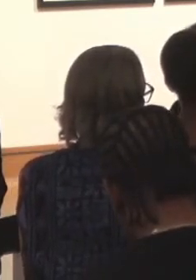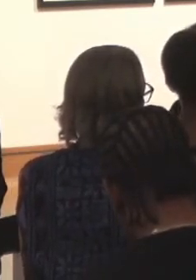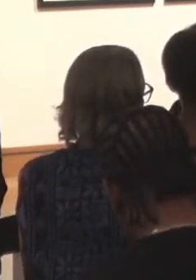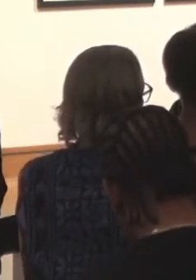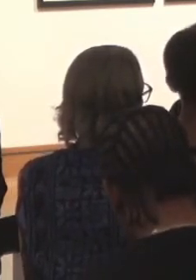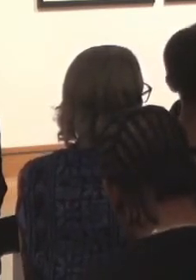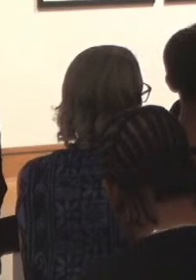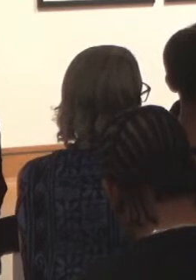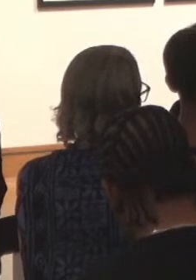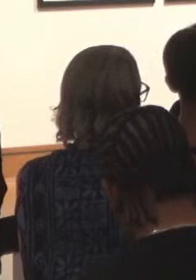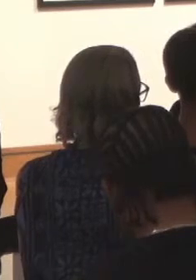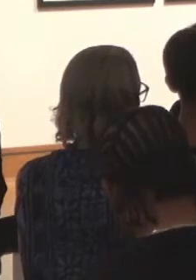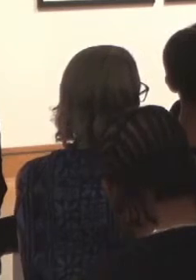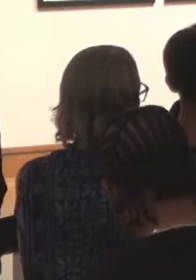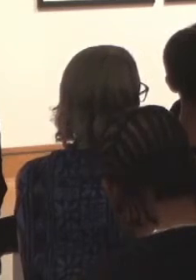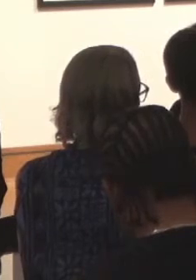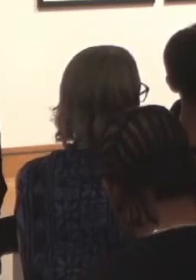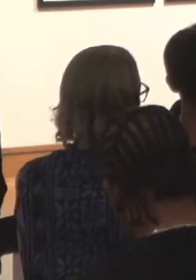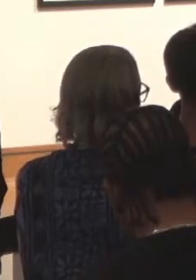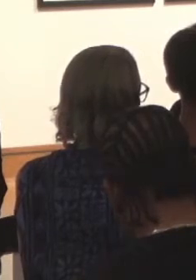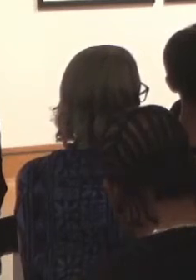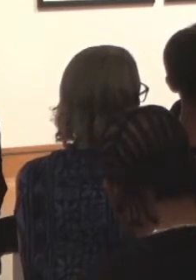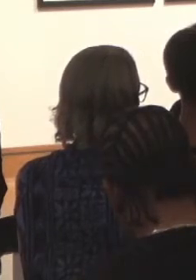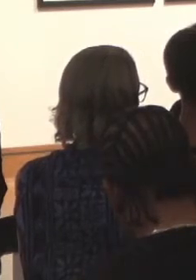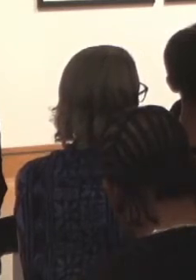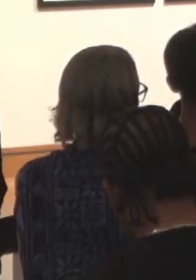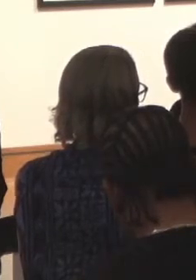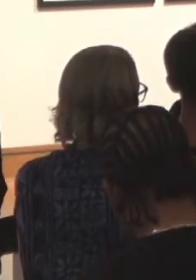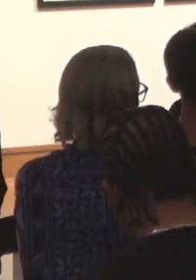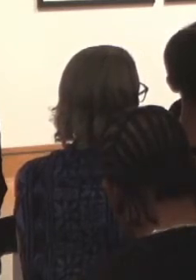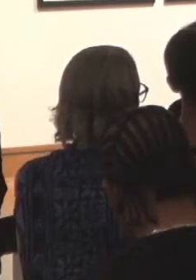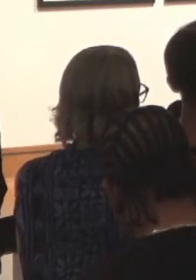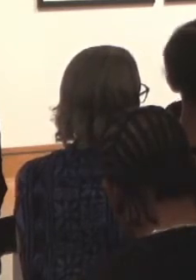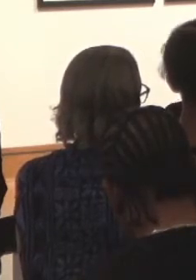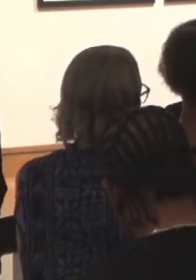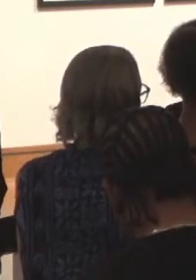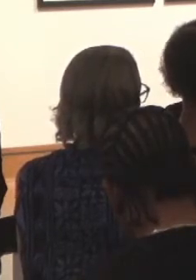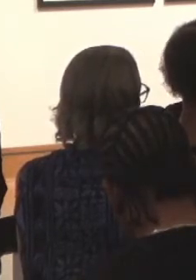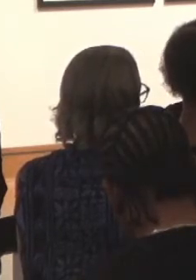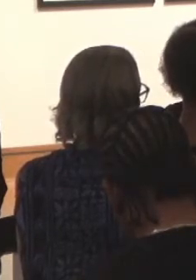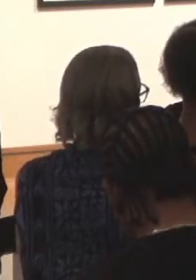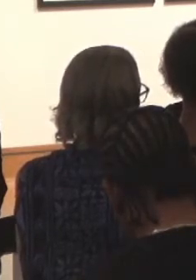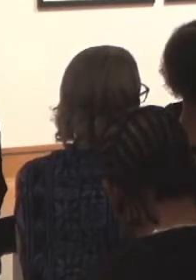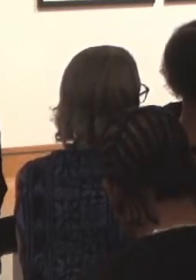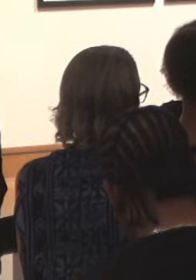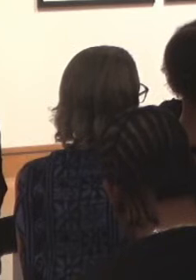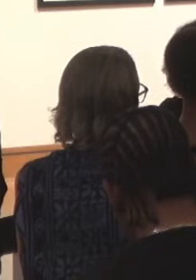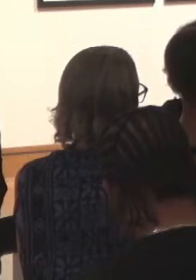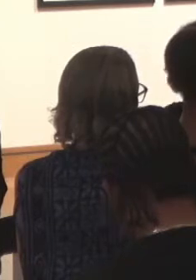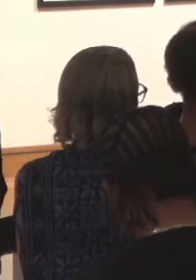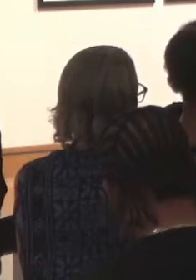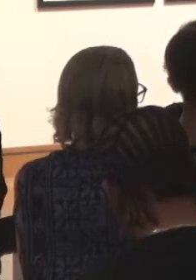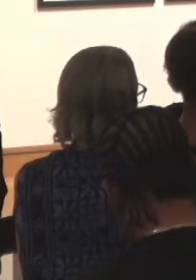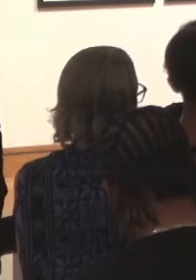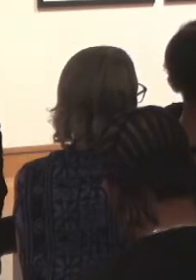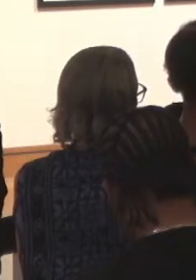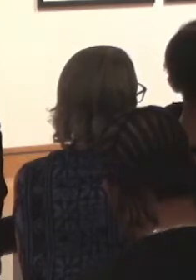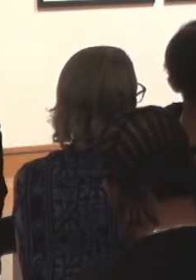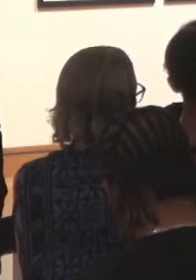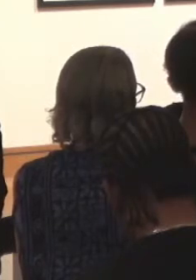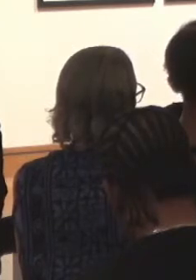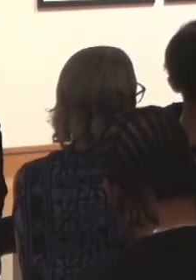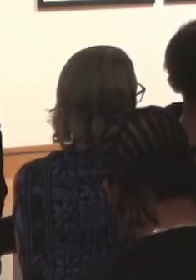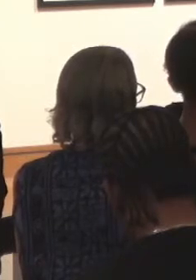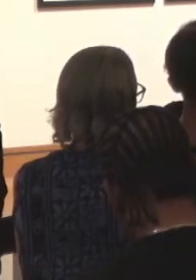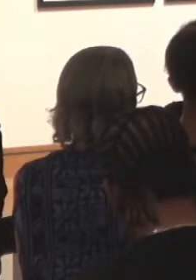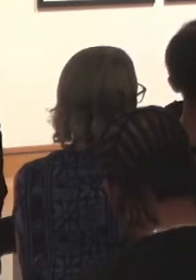really important for thinking through the circulation of images of violence and the ways that we kind of become conditioned to that.